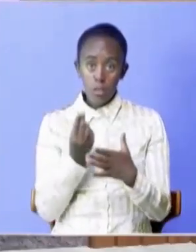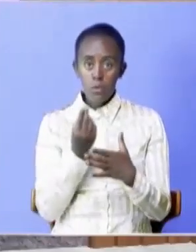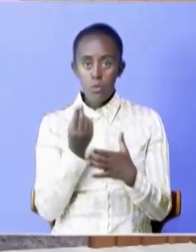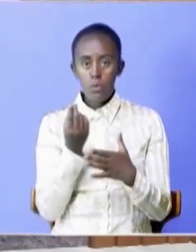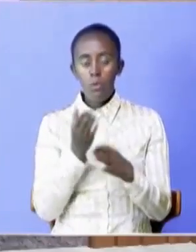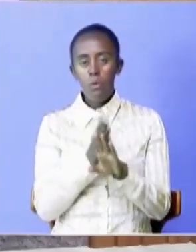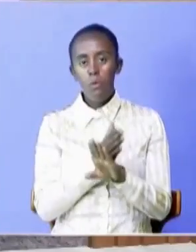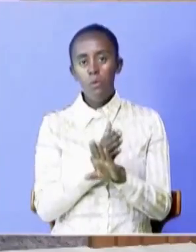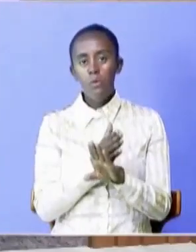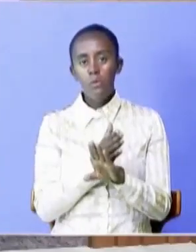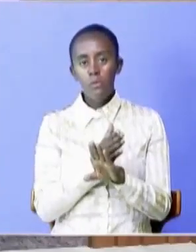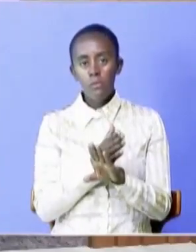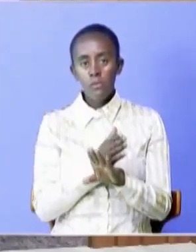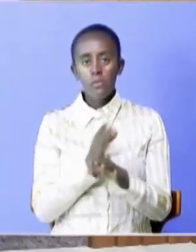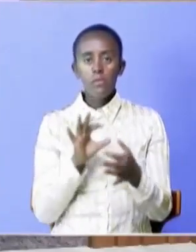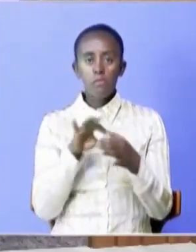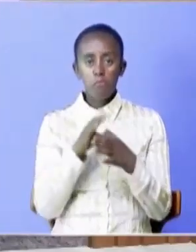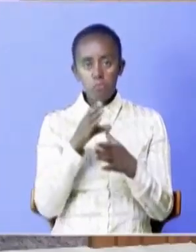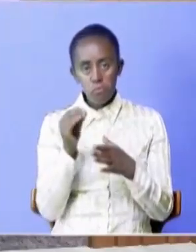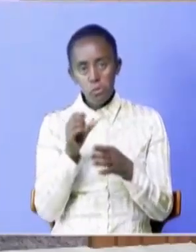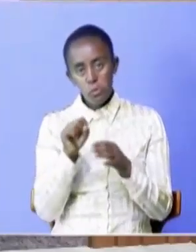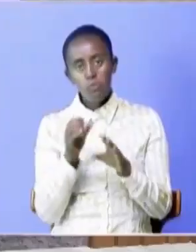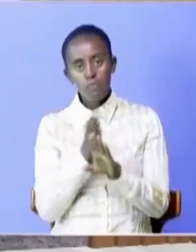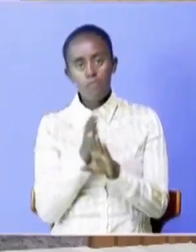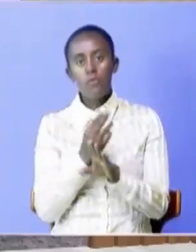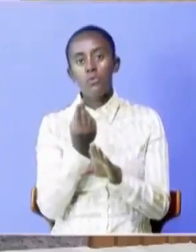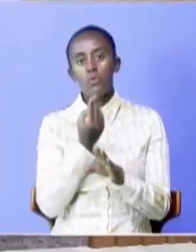it before a conjunction. Okay.